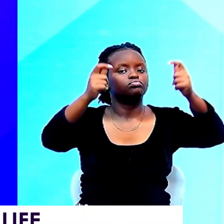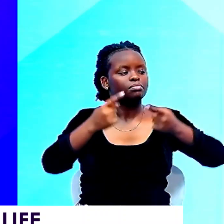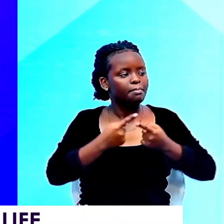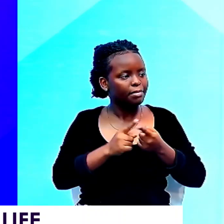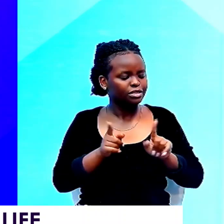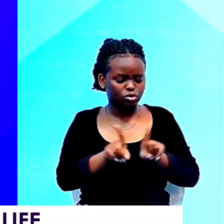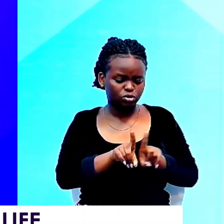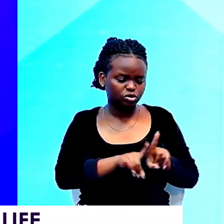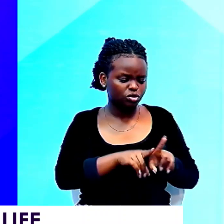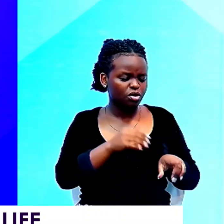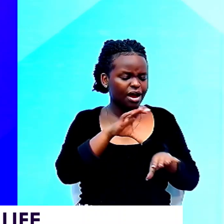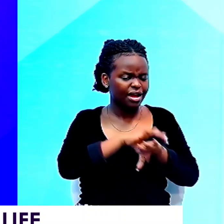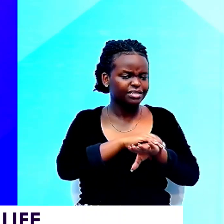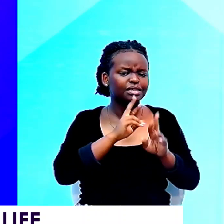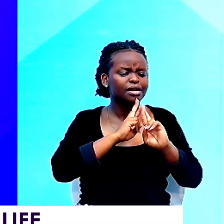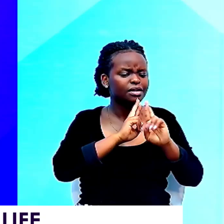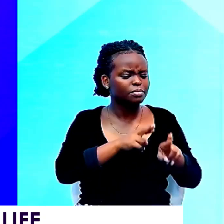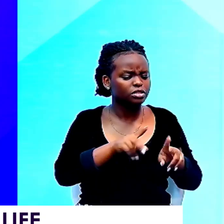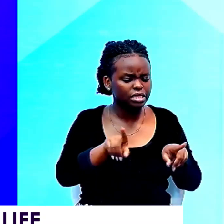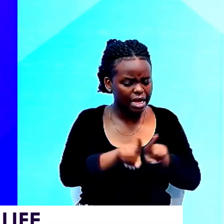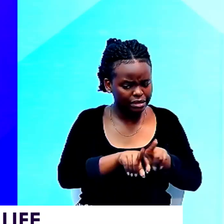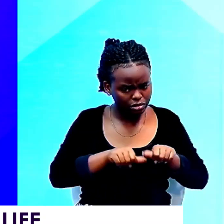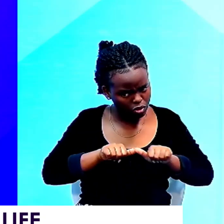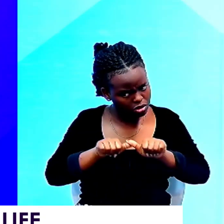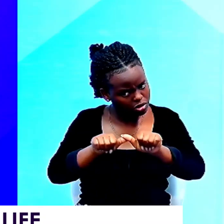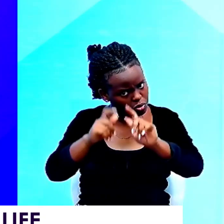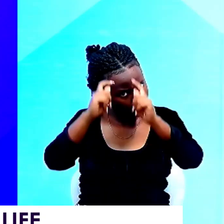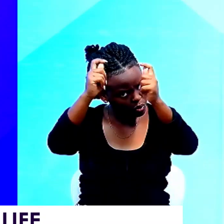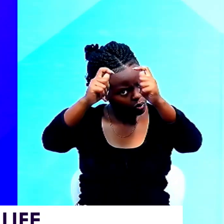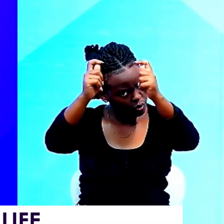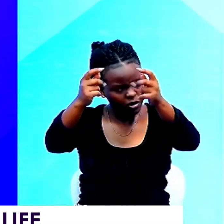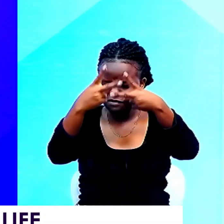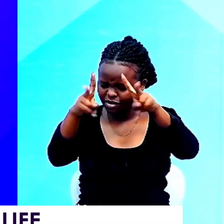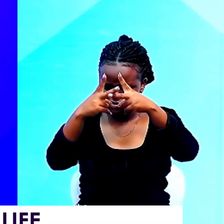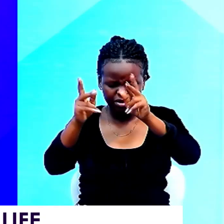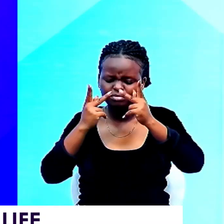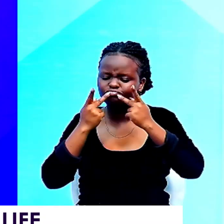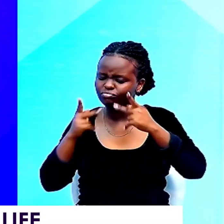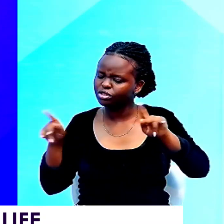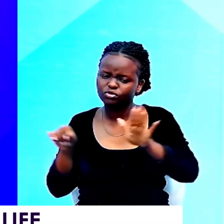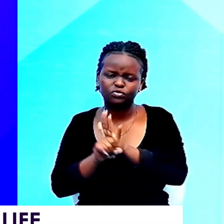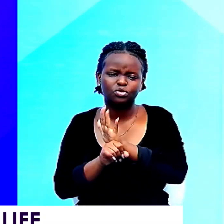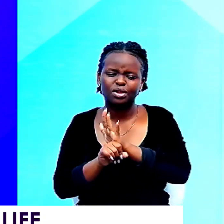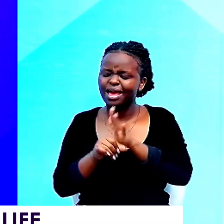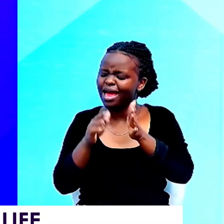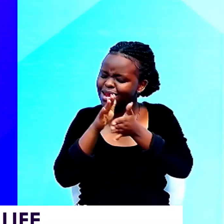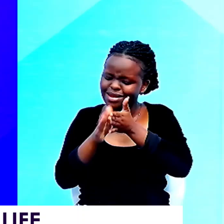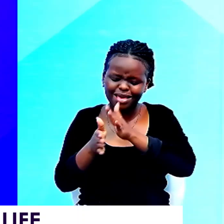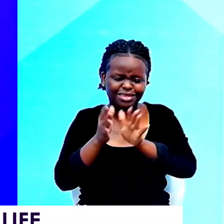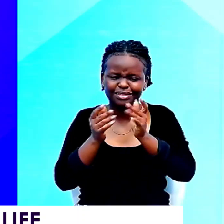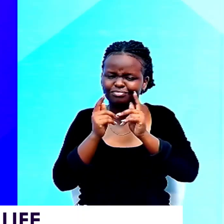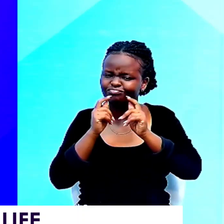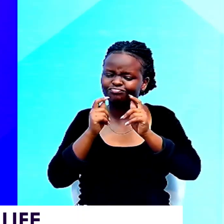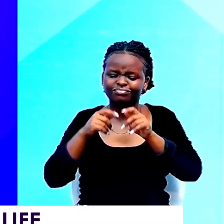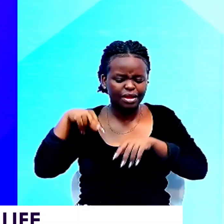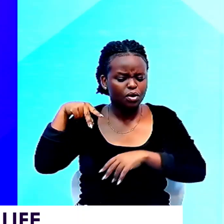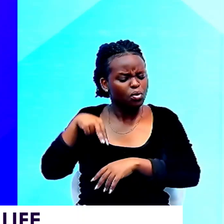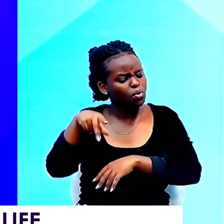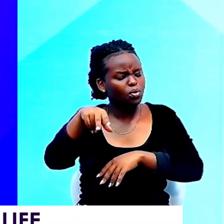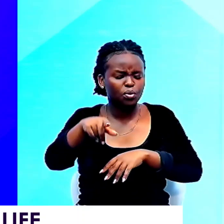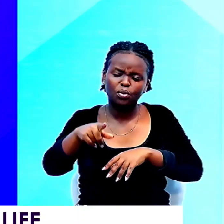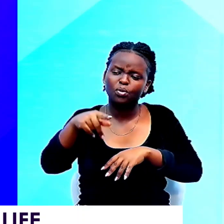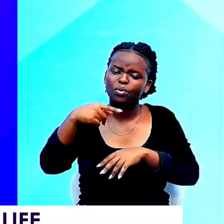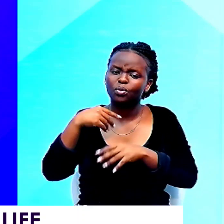have also gotten reports that as they're demonstrating, yes, they are very peaceful. No weapons, no nothing. Just coming out to air their